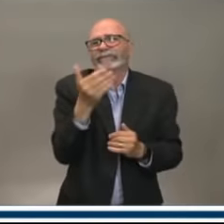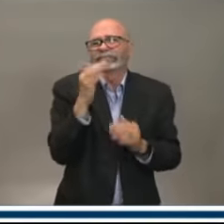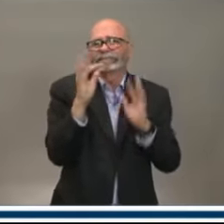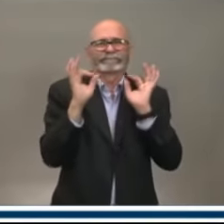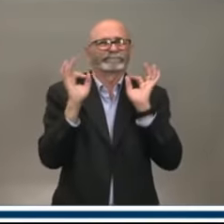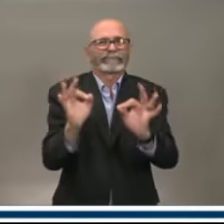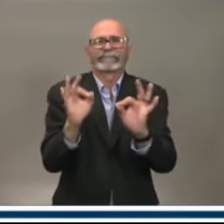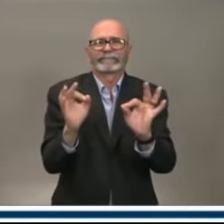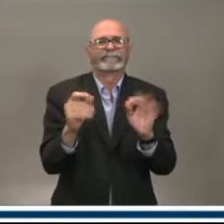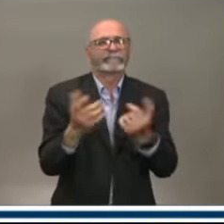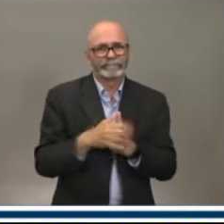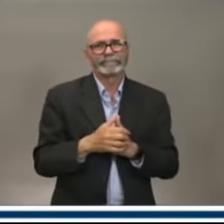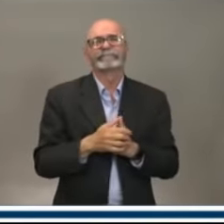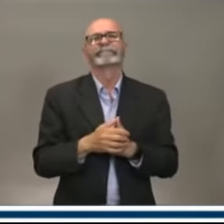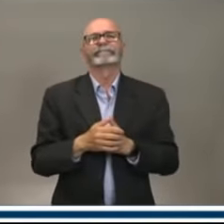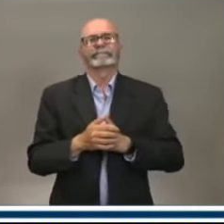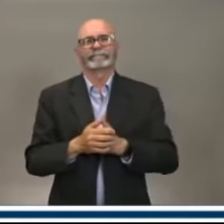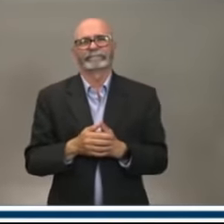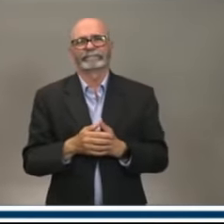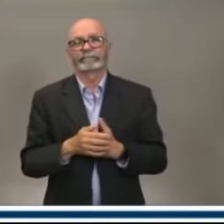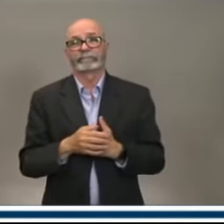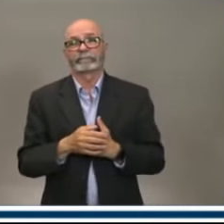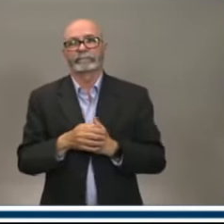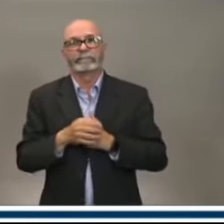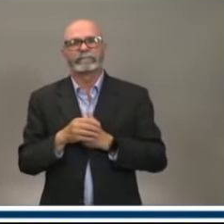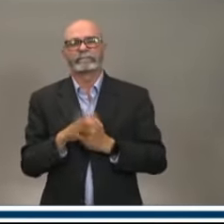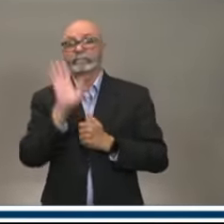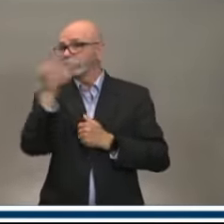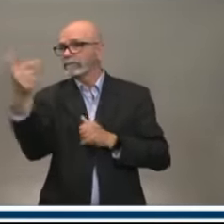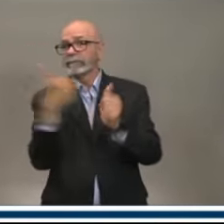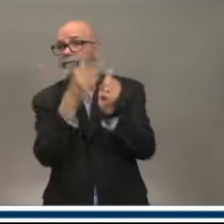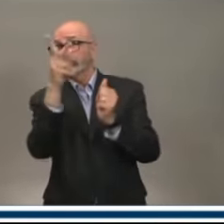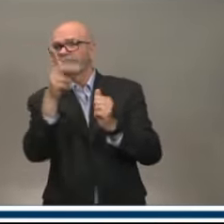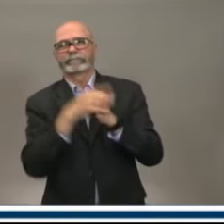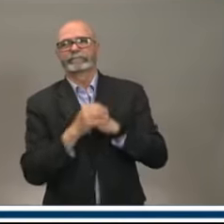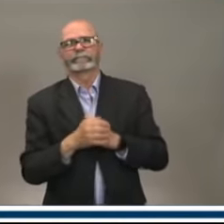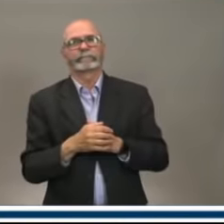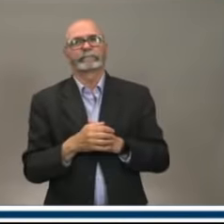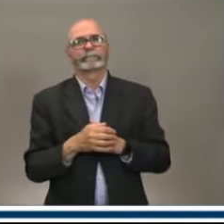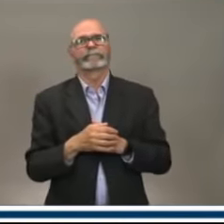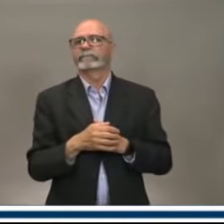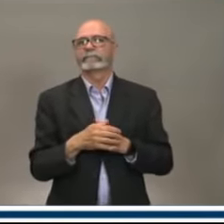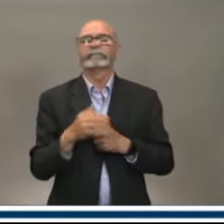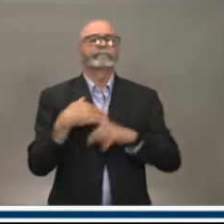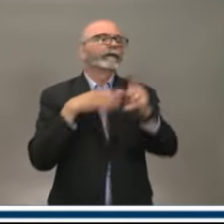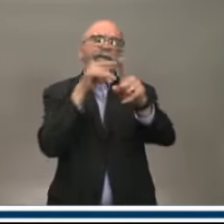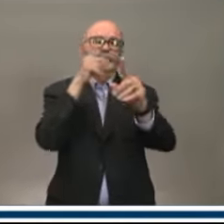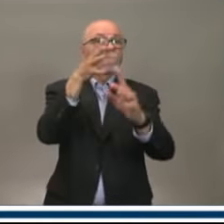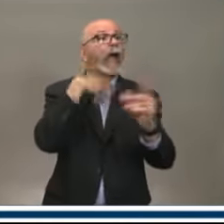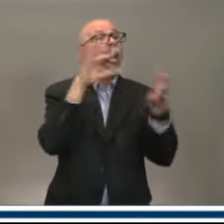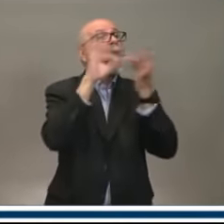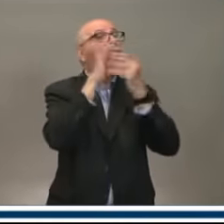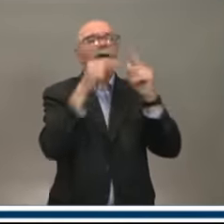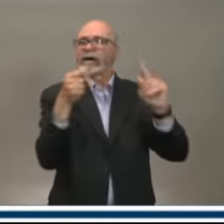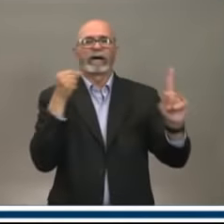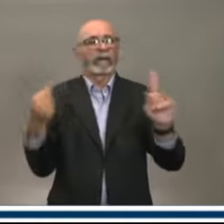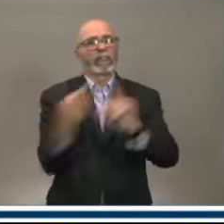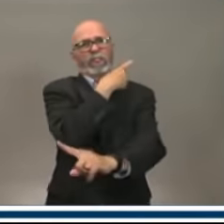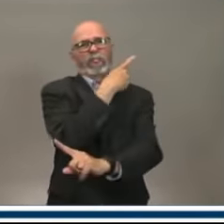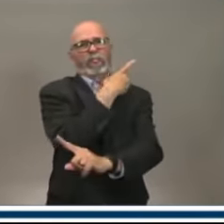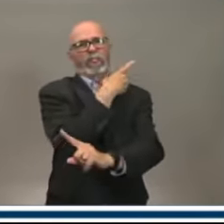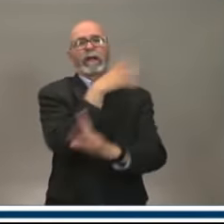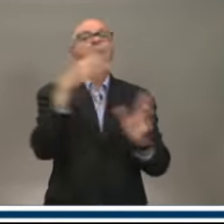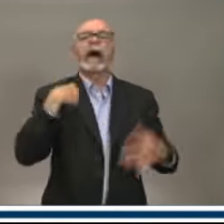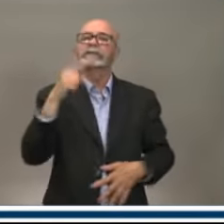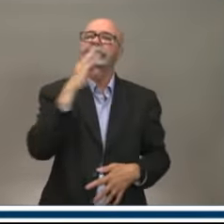Tim, do you have a follow-up? I do. I don't think you answered my question. I didn't ask who the committee was talking with. I asked you who was on